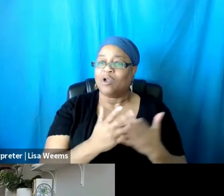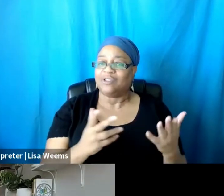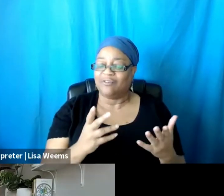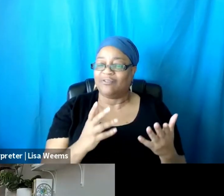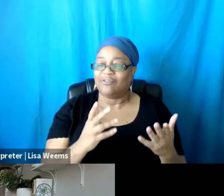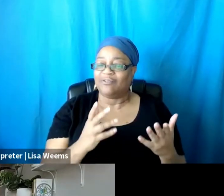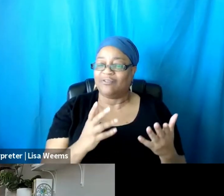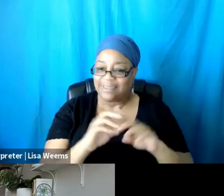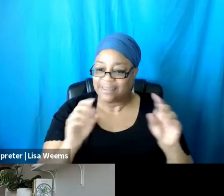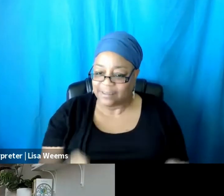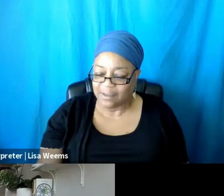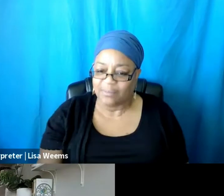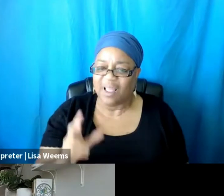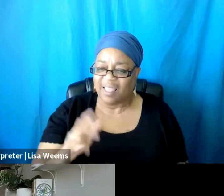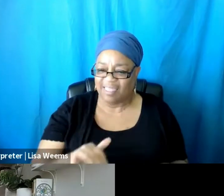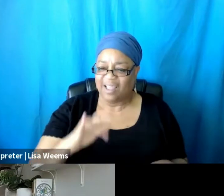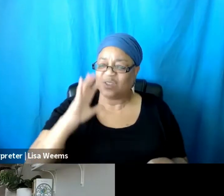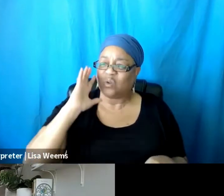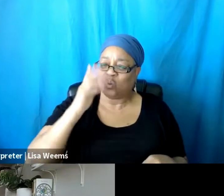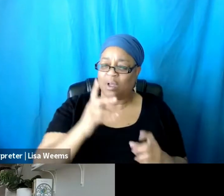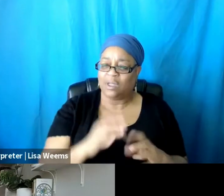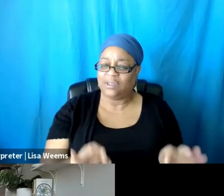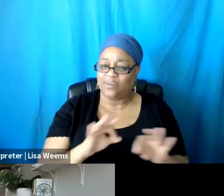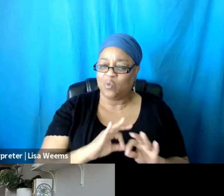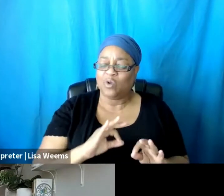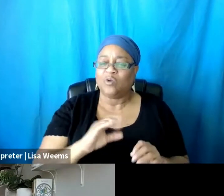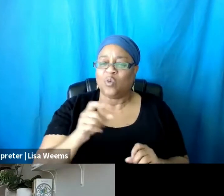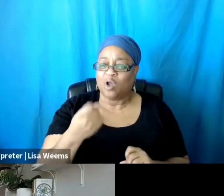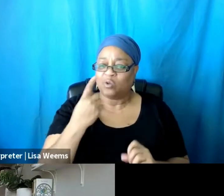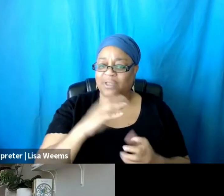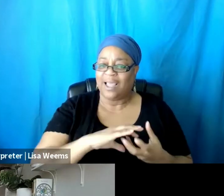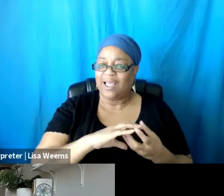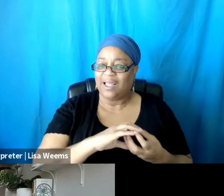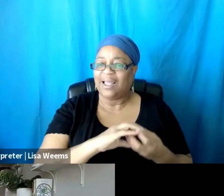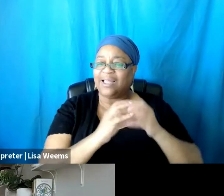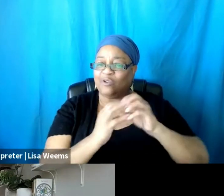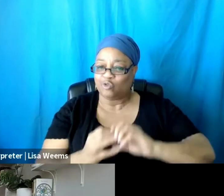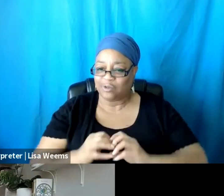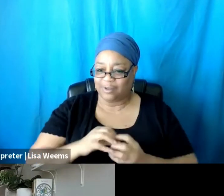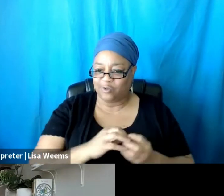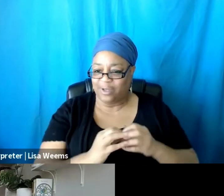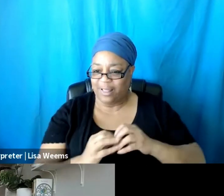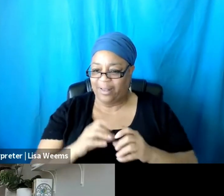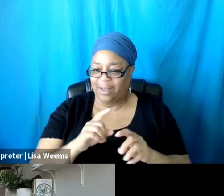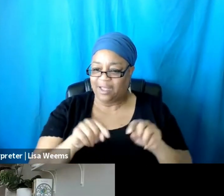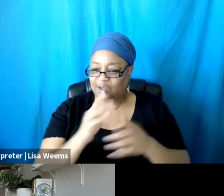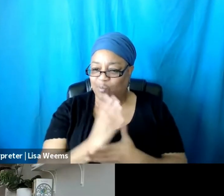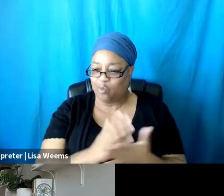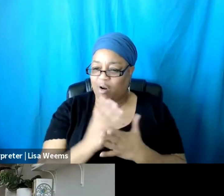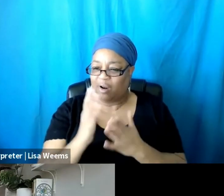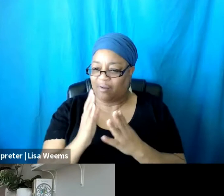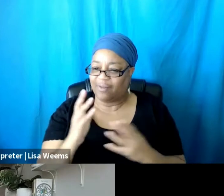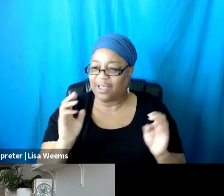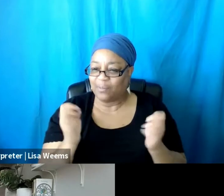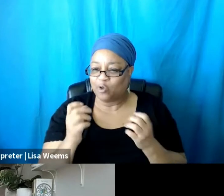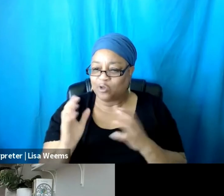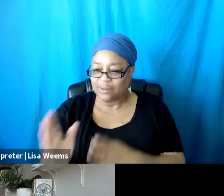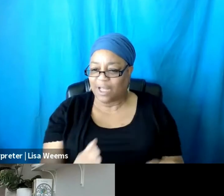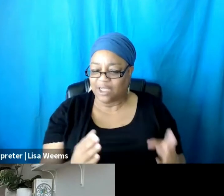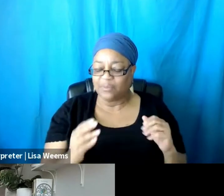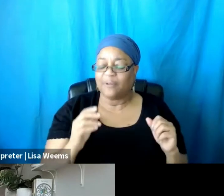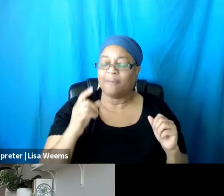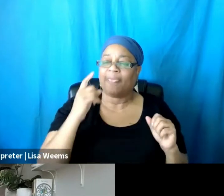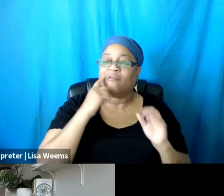a term as applied to disaster preparedness and emergency management, to mean that if a patient, for example,